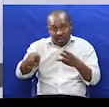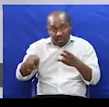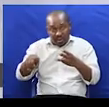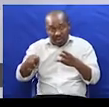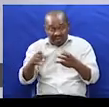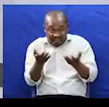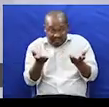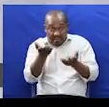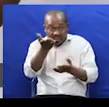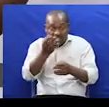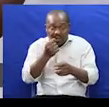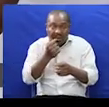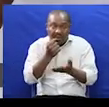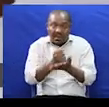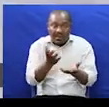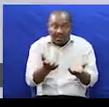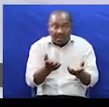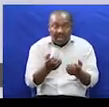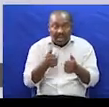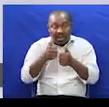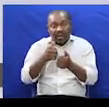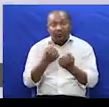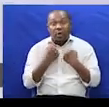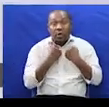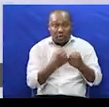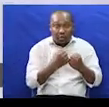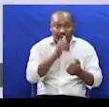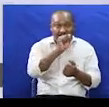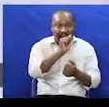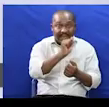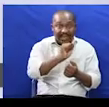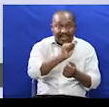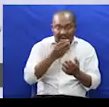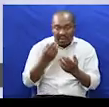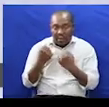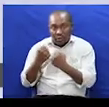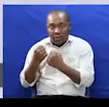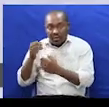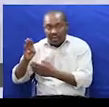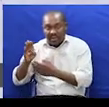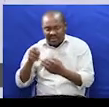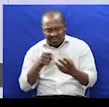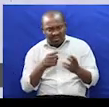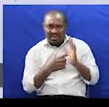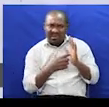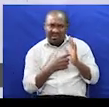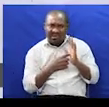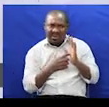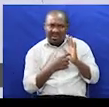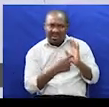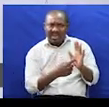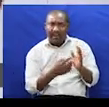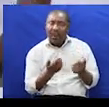of strong acid and a strong base, someone will ask, Madam, can I know an example of a strong acid and a strong base?